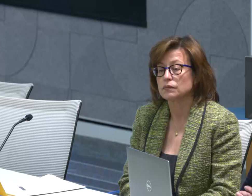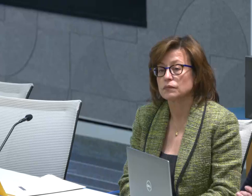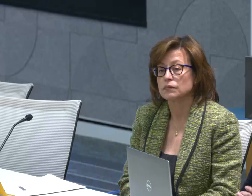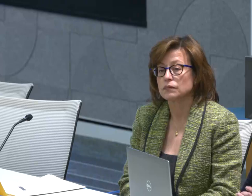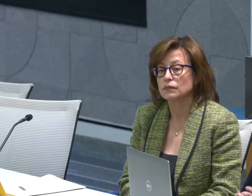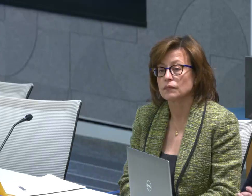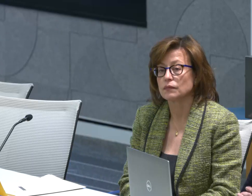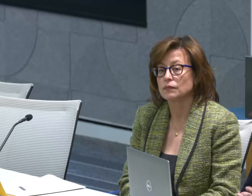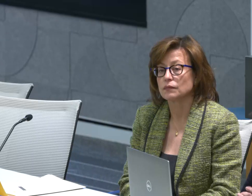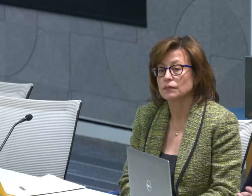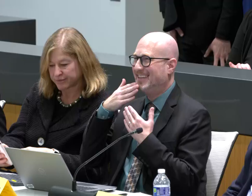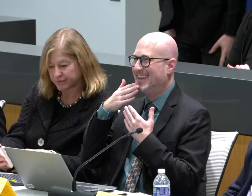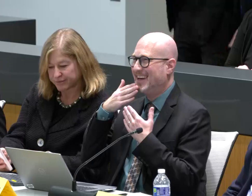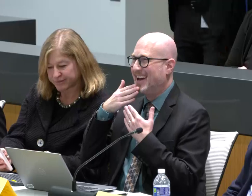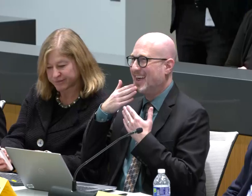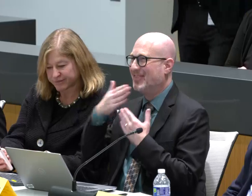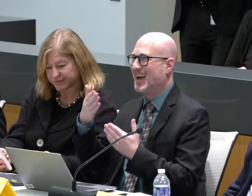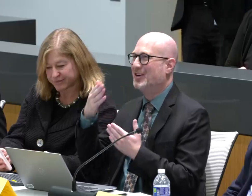This is Josh.